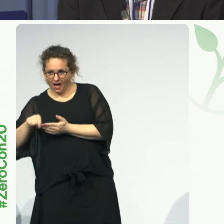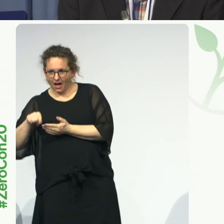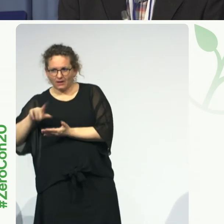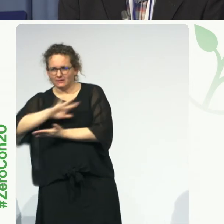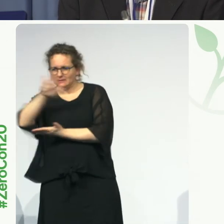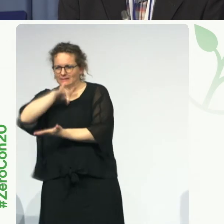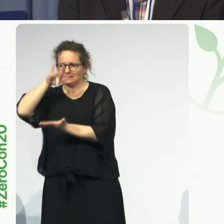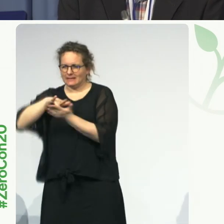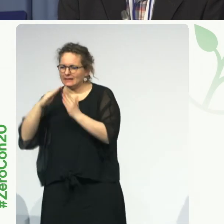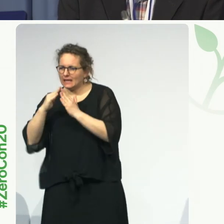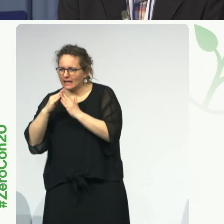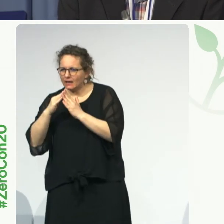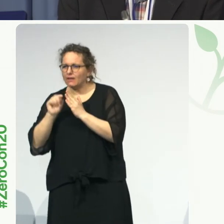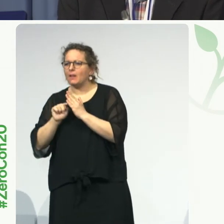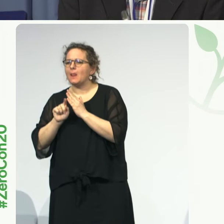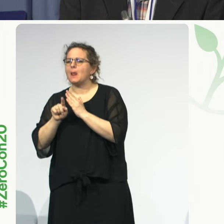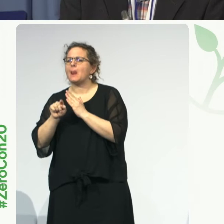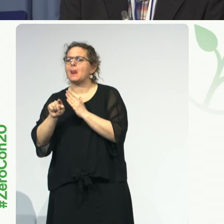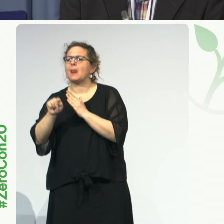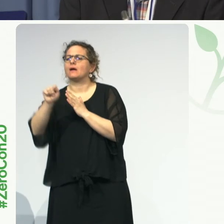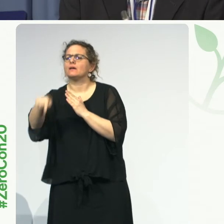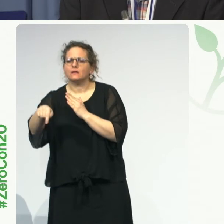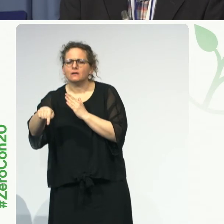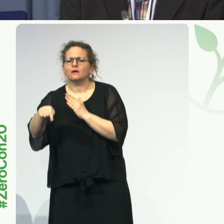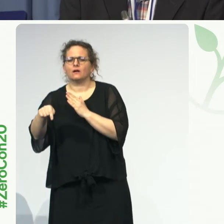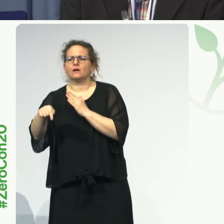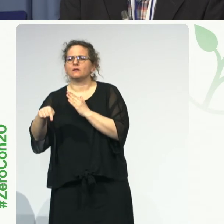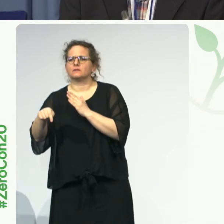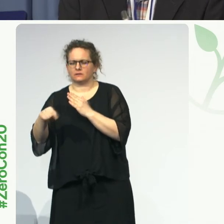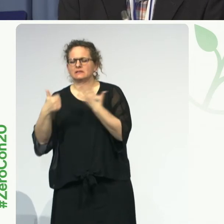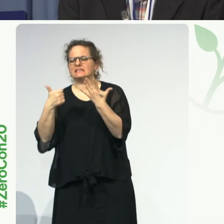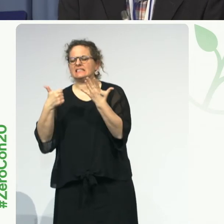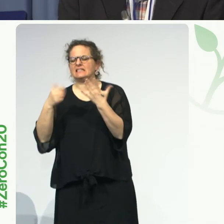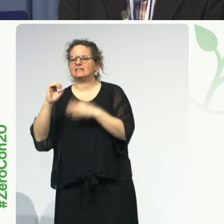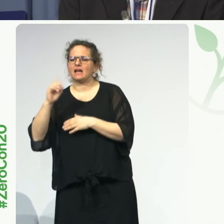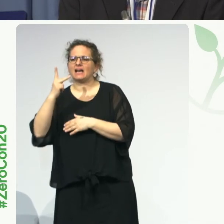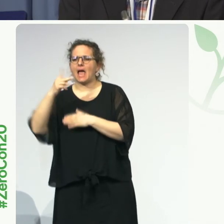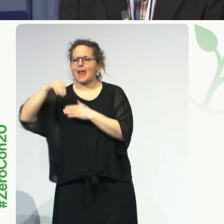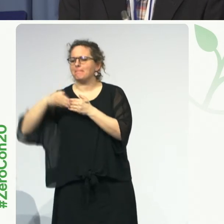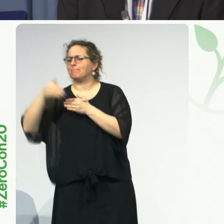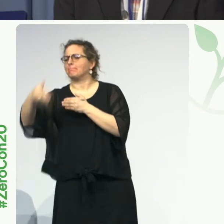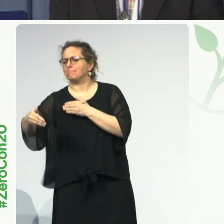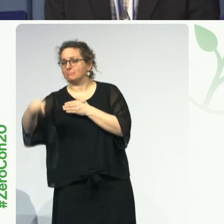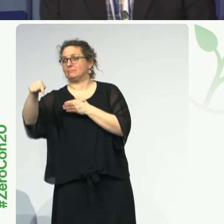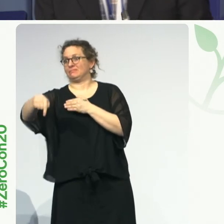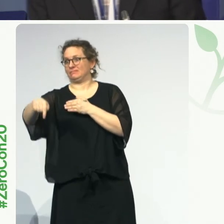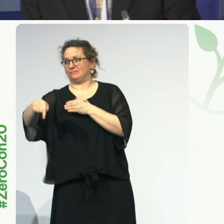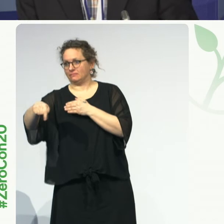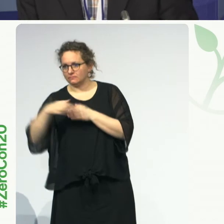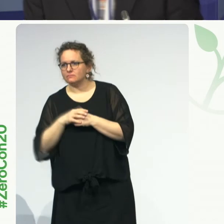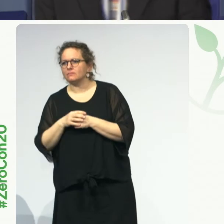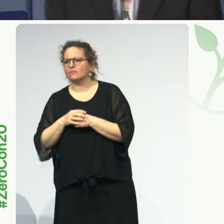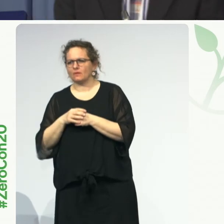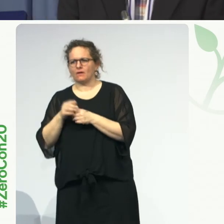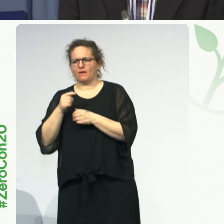biggest exclusively honorary organizations in Austria, with a budget of approximately 2 million